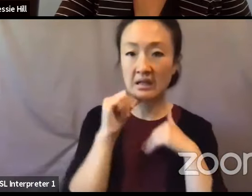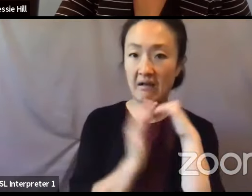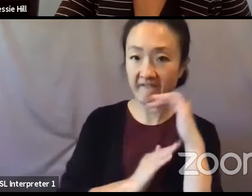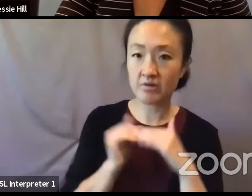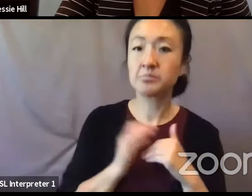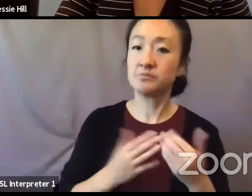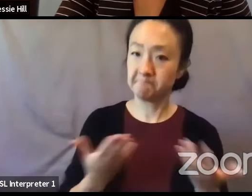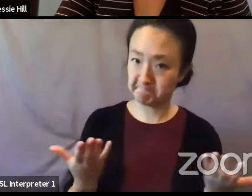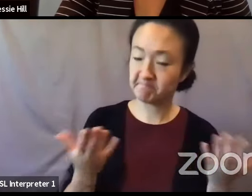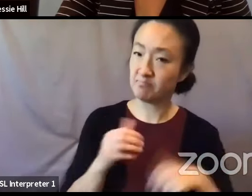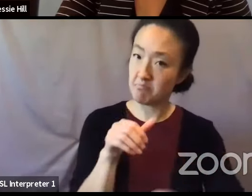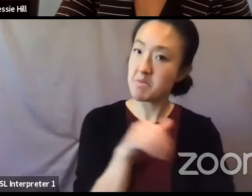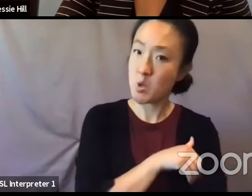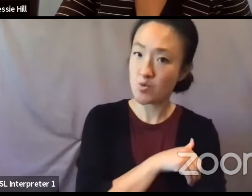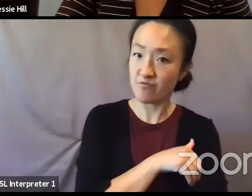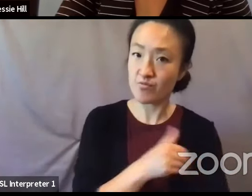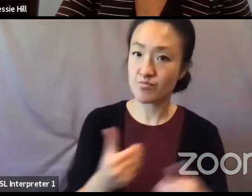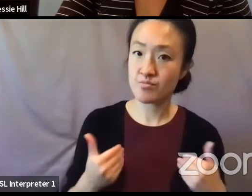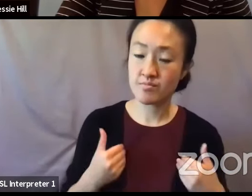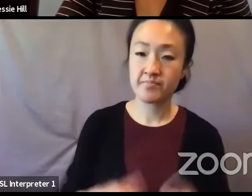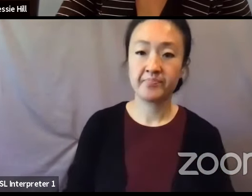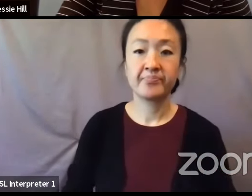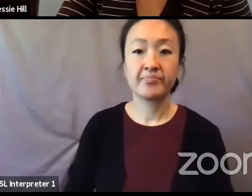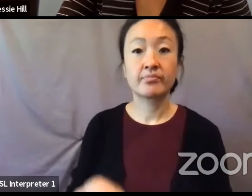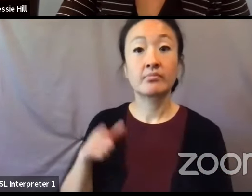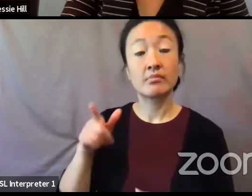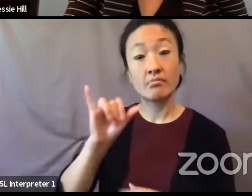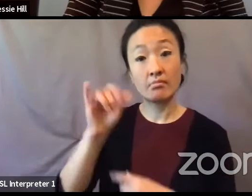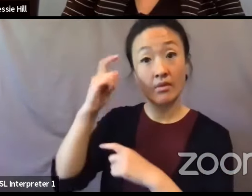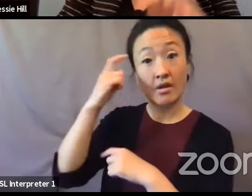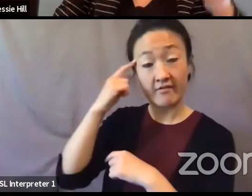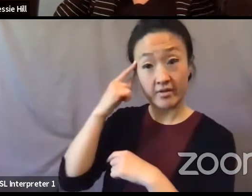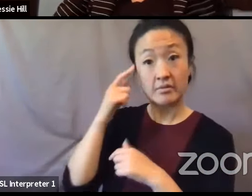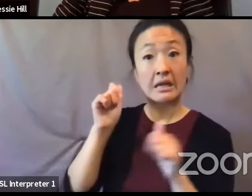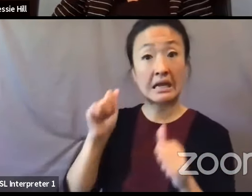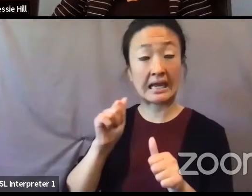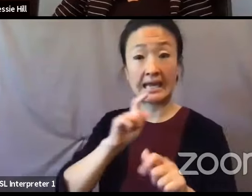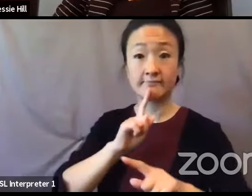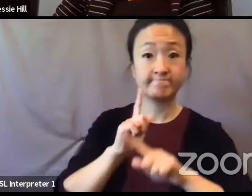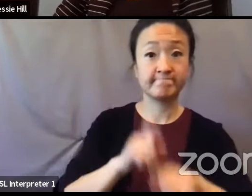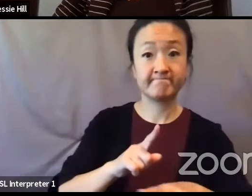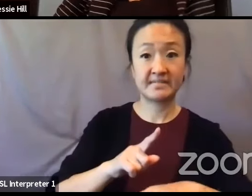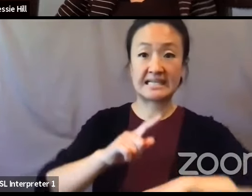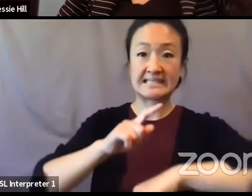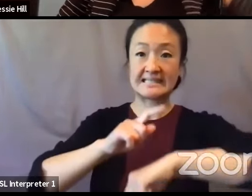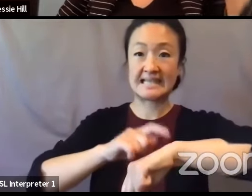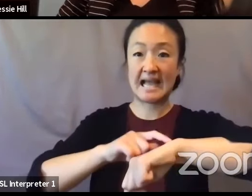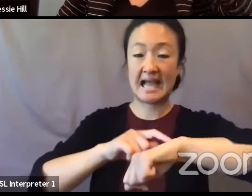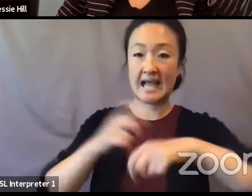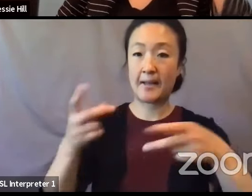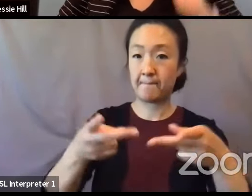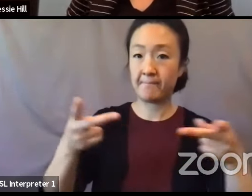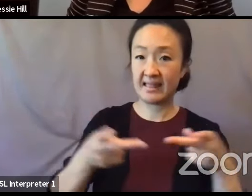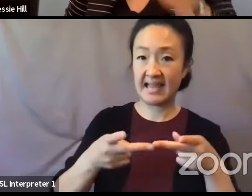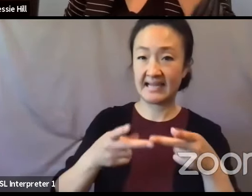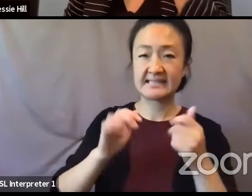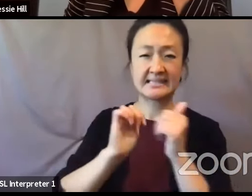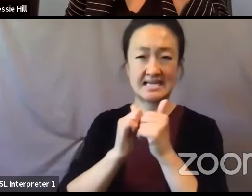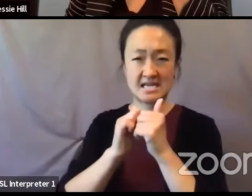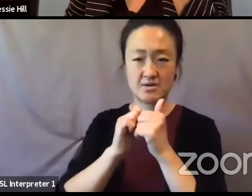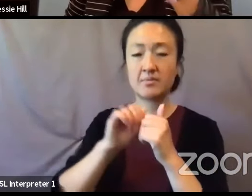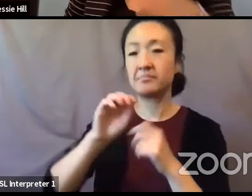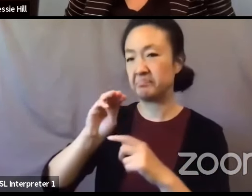the doctrine also says that the government is allowed to do things like impose time, place, and manner restrictions, is allowed to